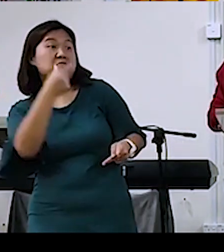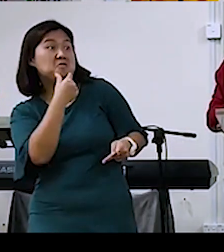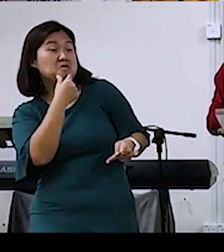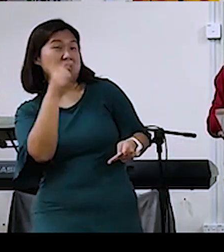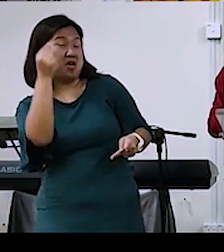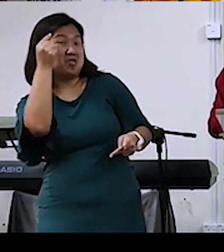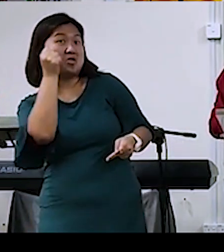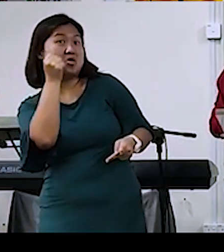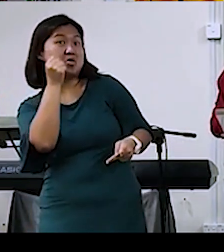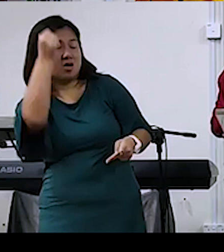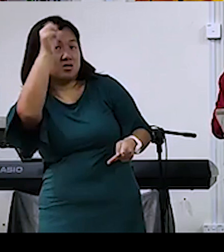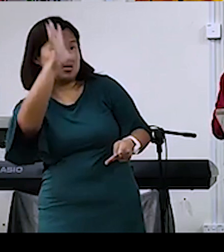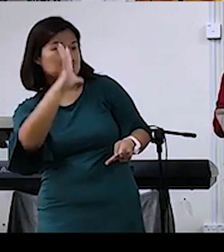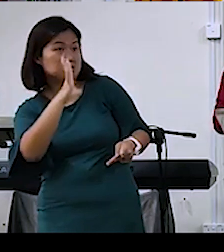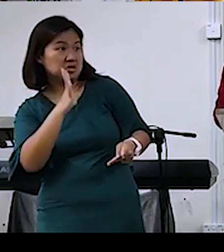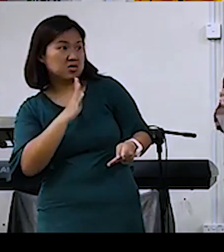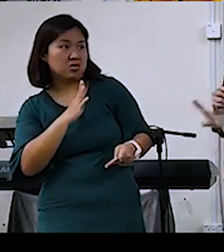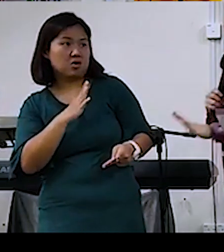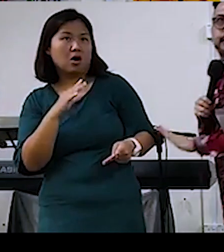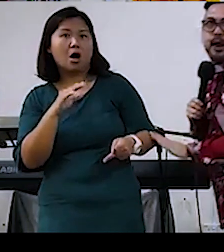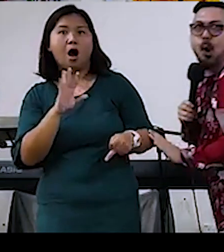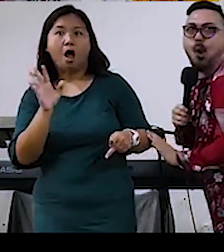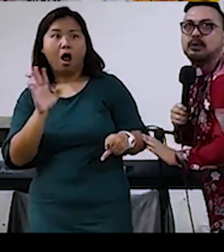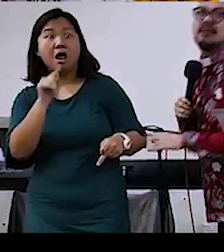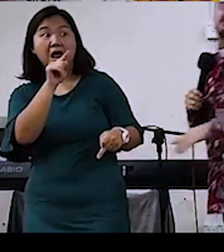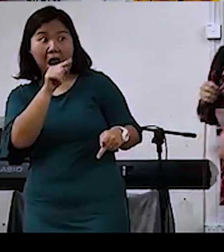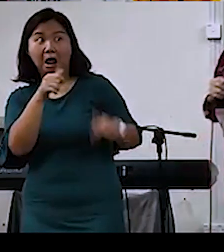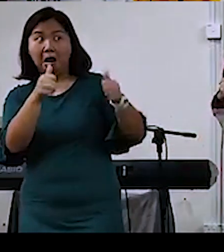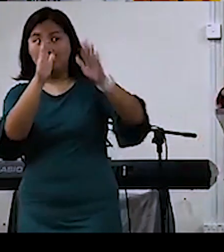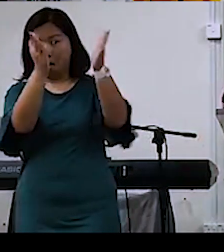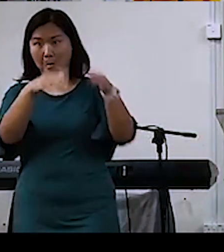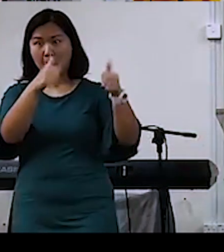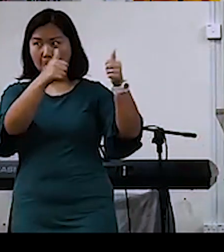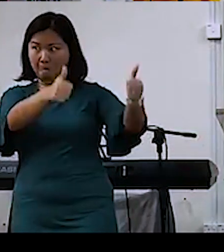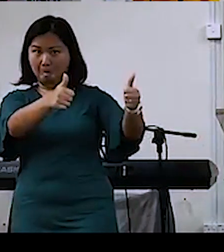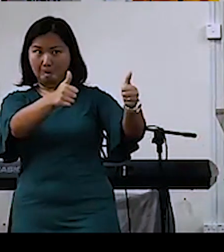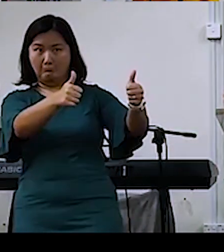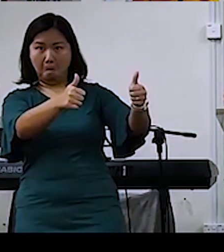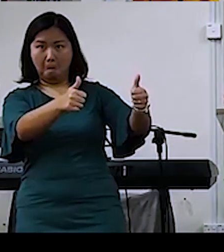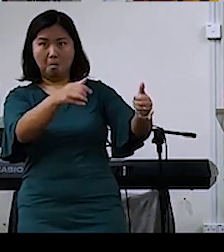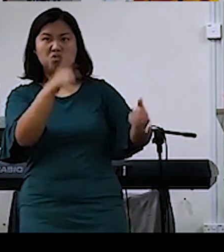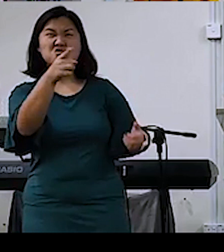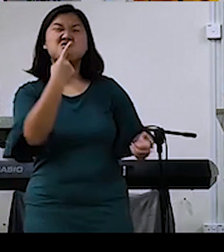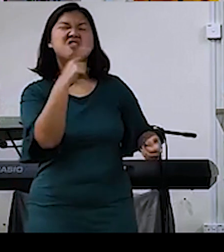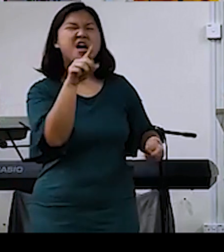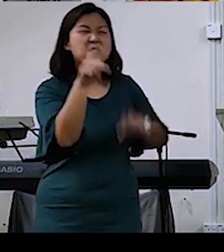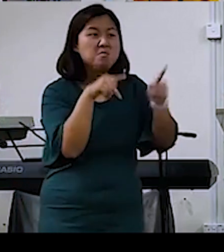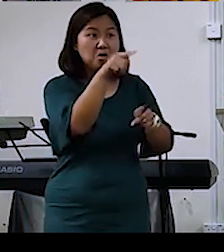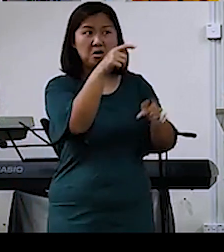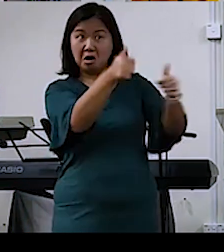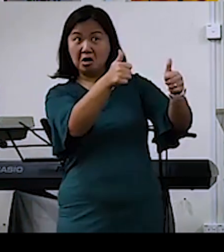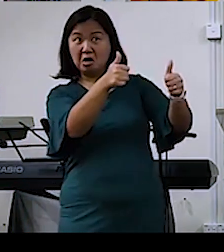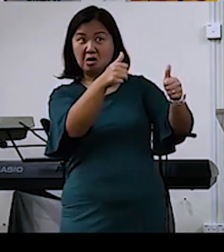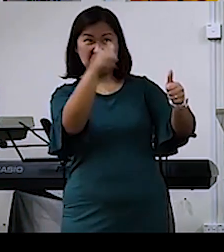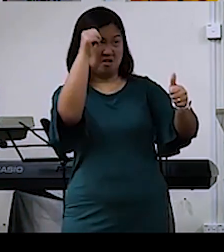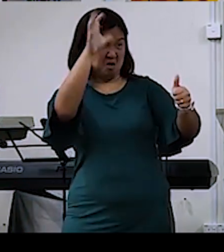Okay, you see a guy that's hot to your eyes. Hey, I like that guy hot. What are you announcing, bro?